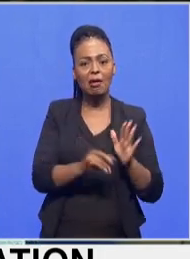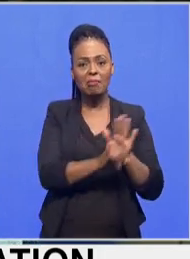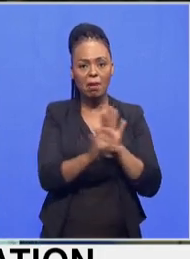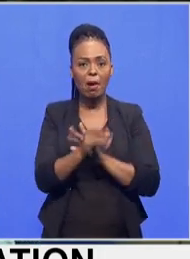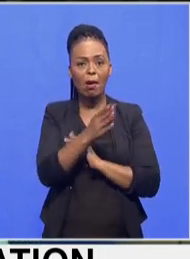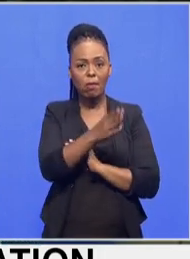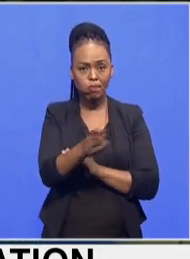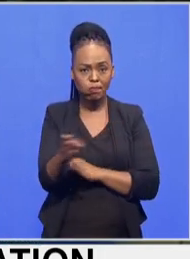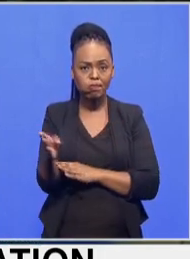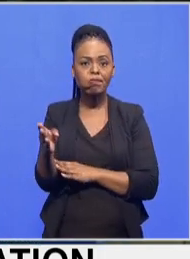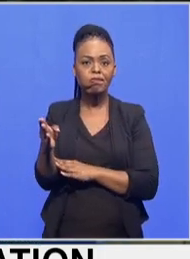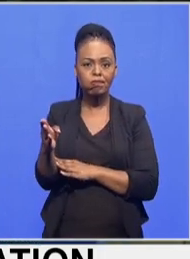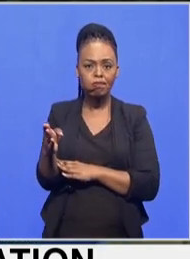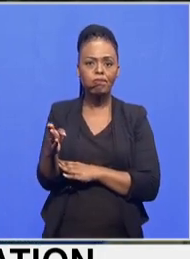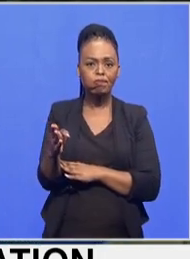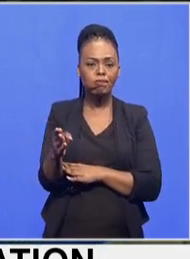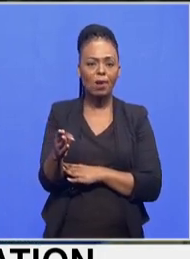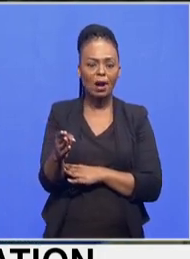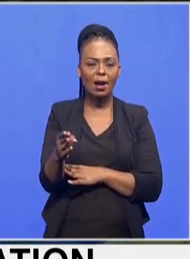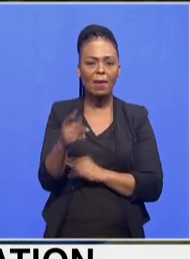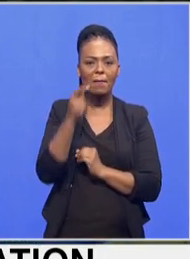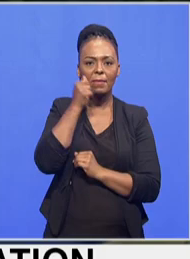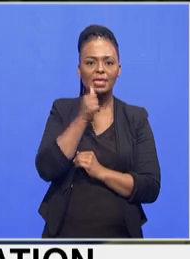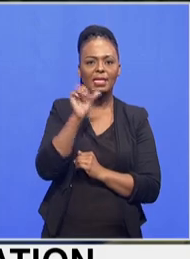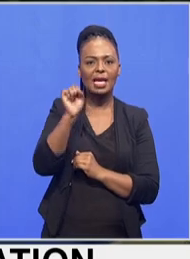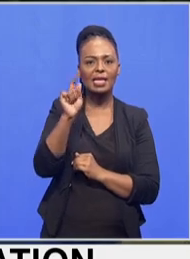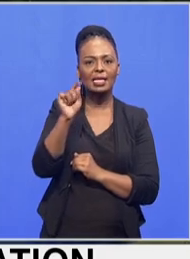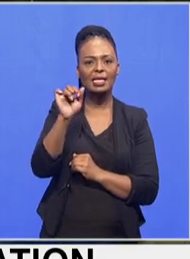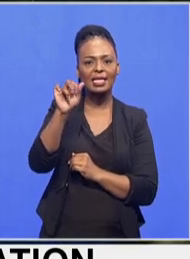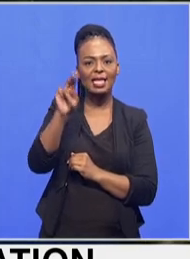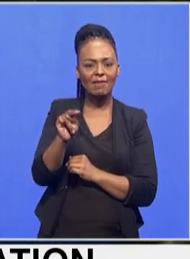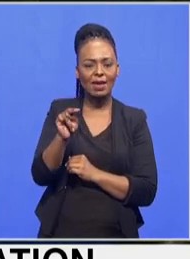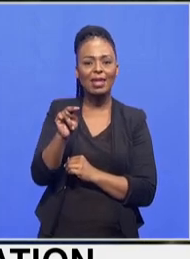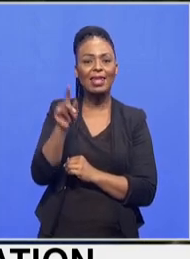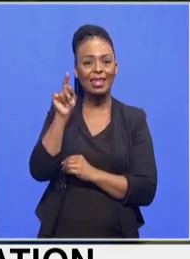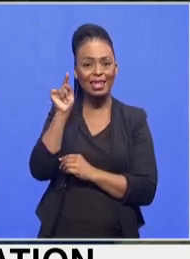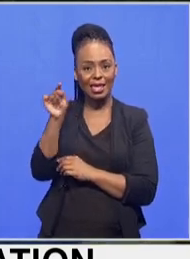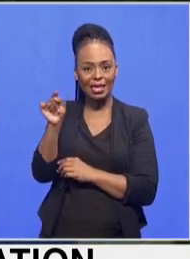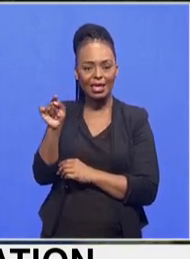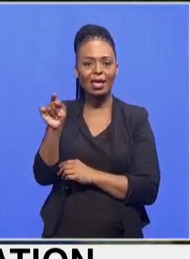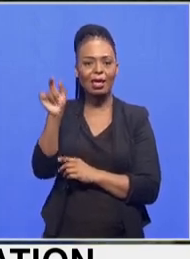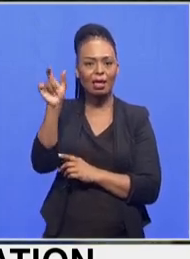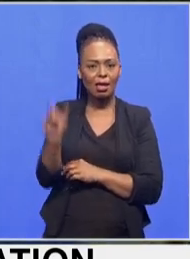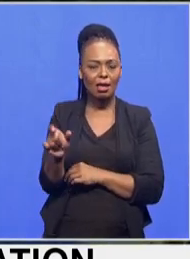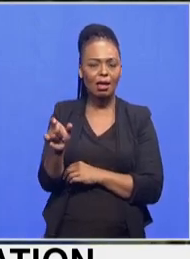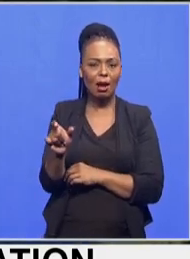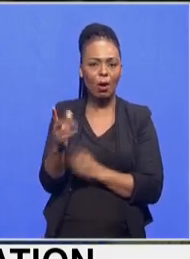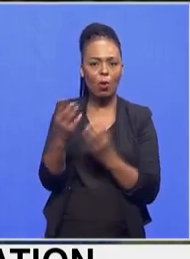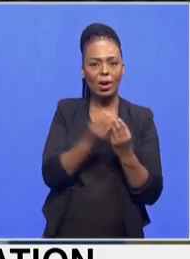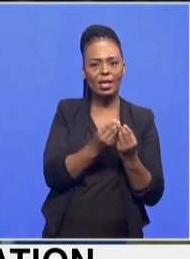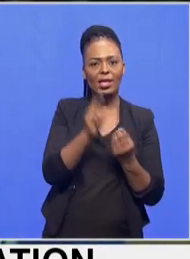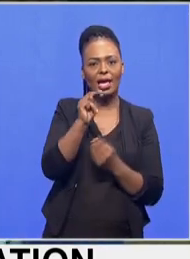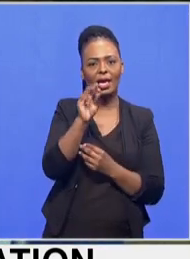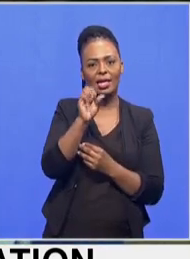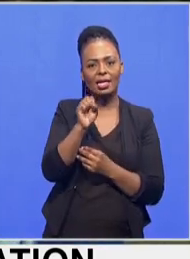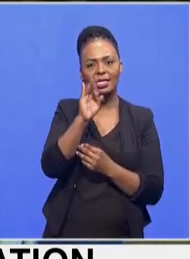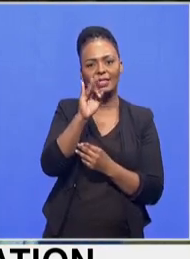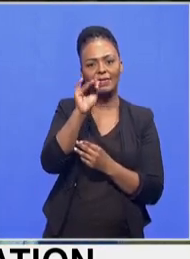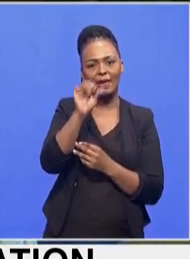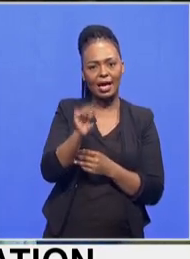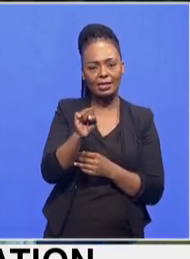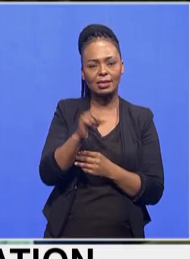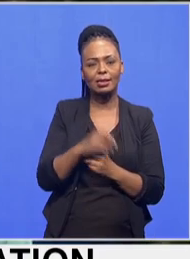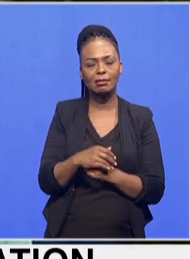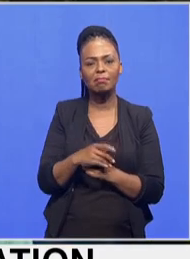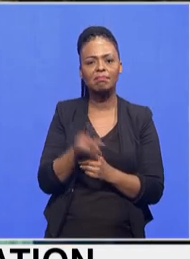spotted Mr. Sizwe Ngasana. You will remember that at some point he was with NSFAS, just to talk to